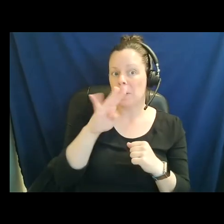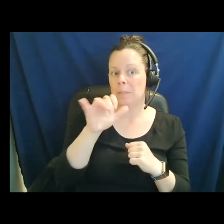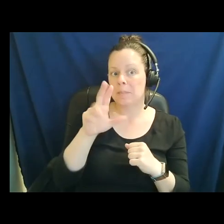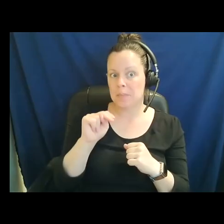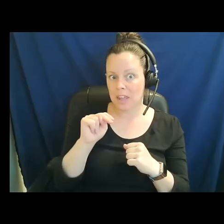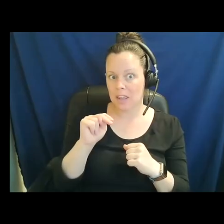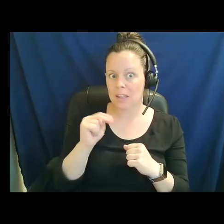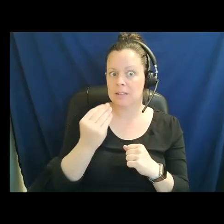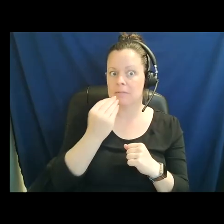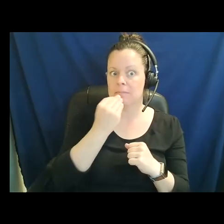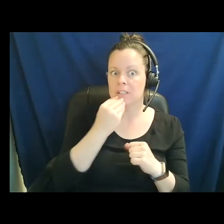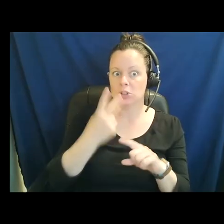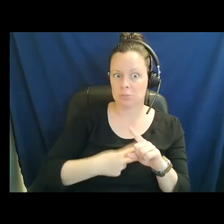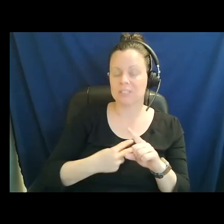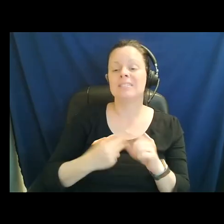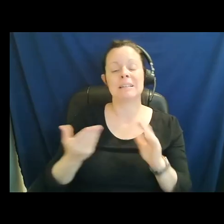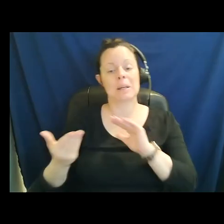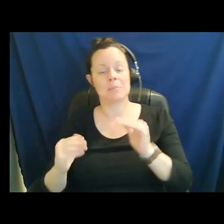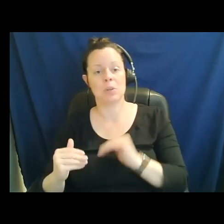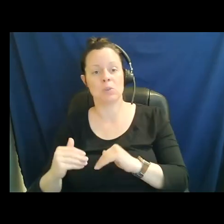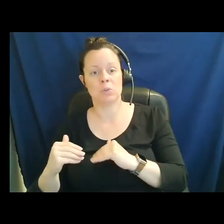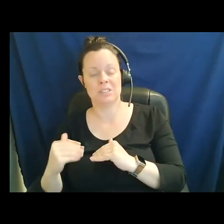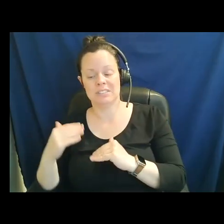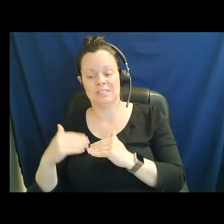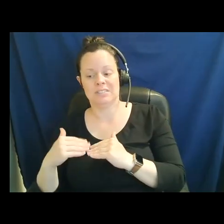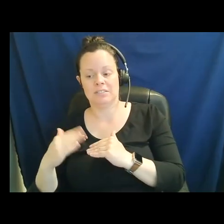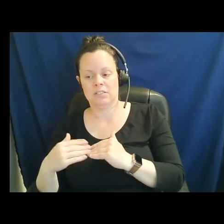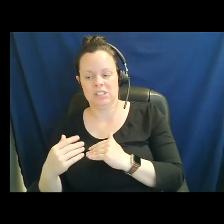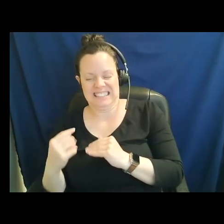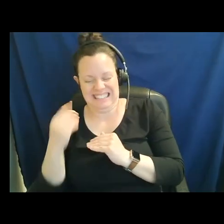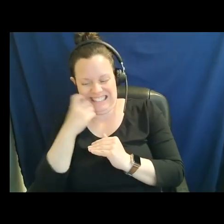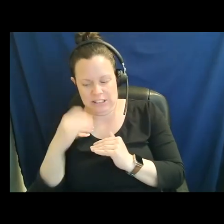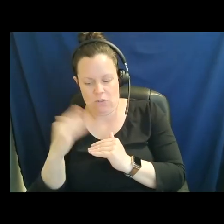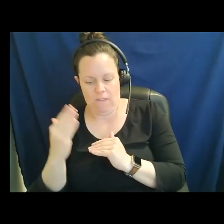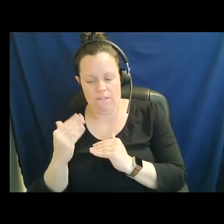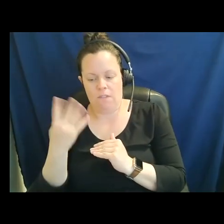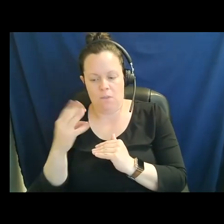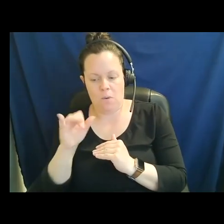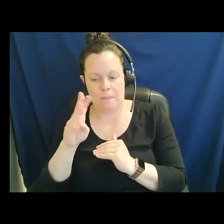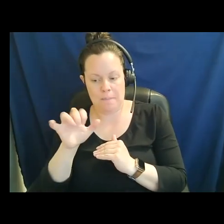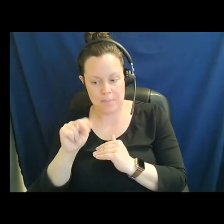over 4 billion meals that we distributed together over the previous 12 months nationwide.